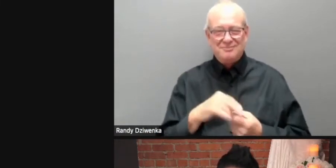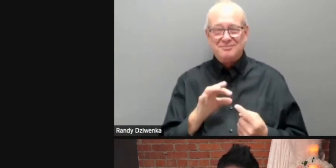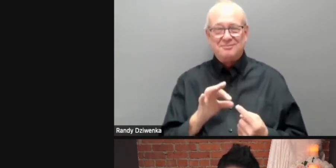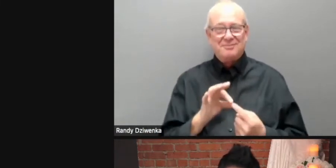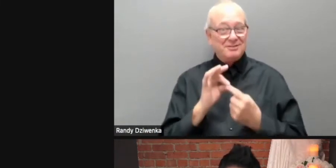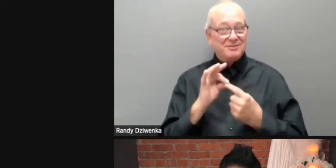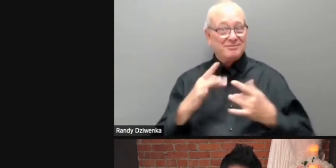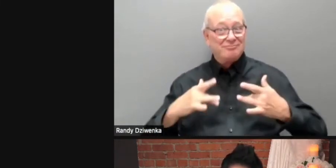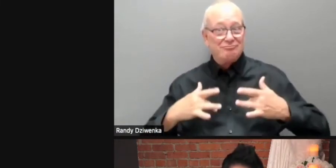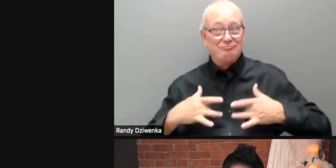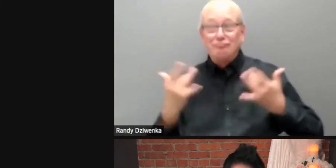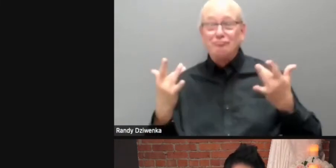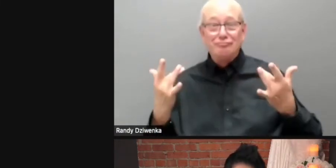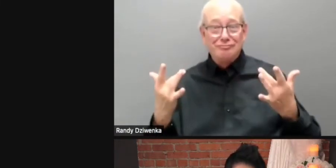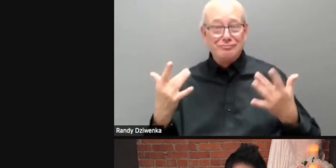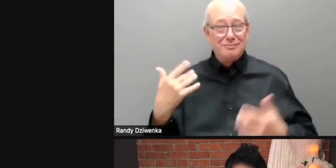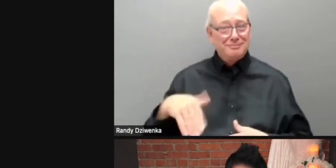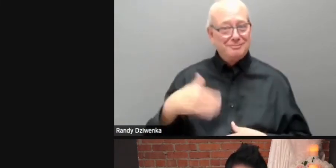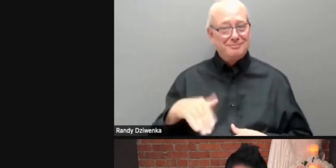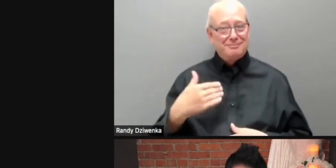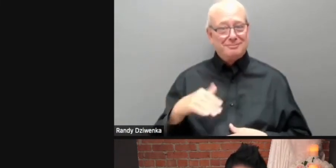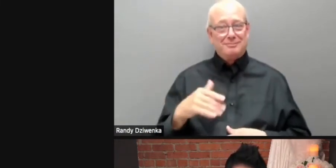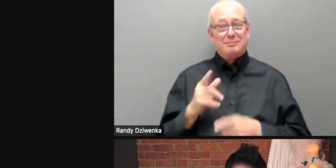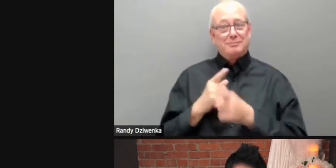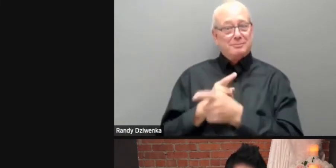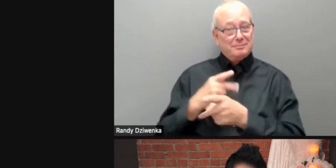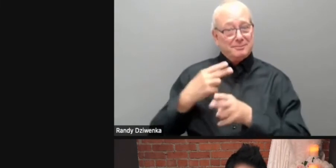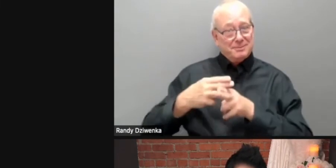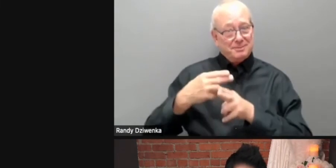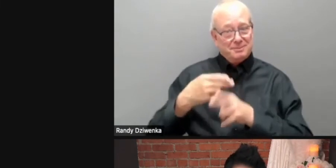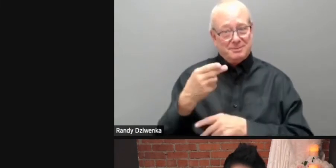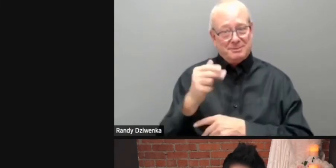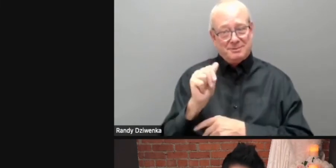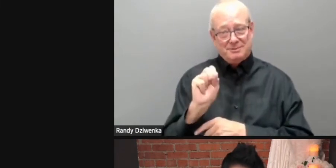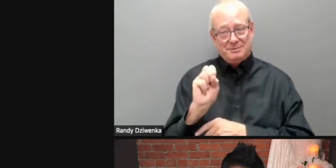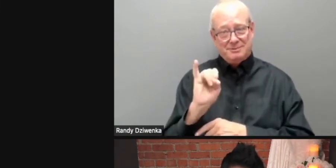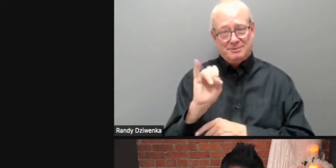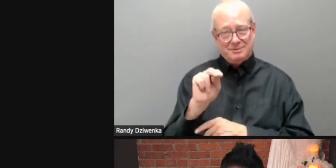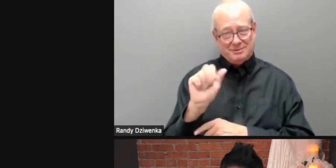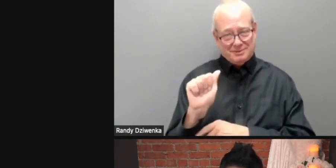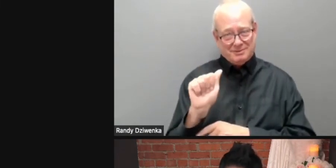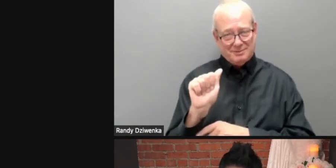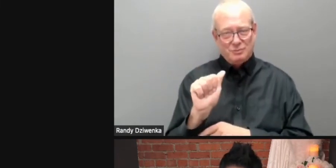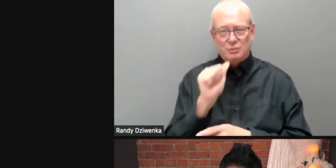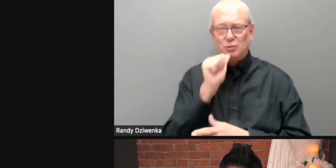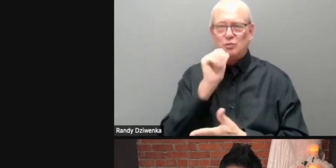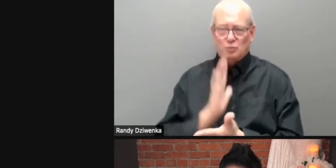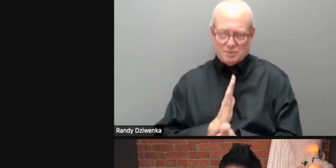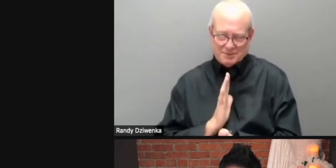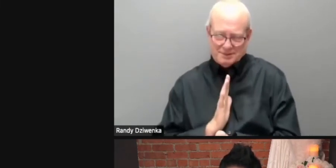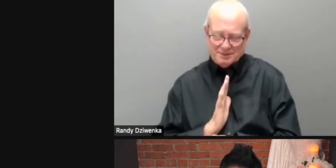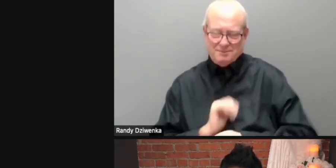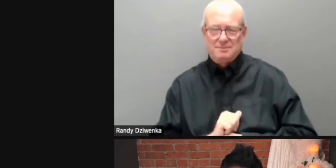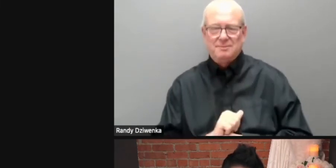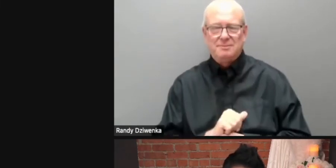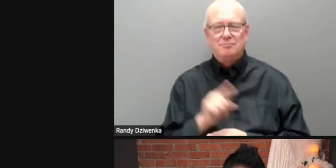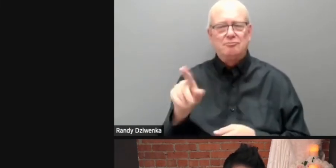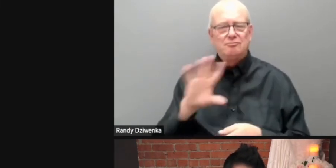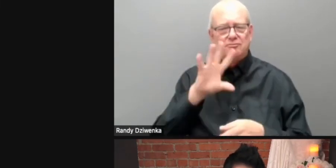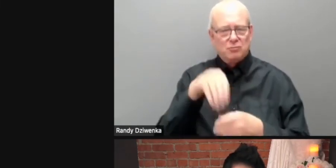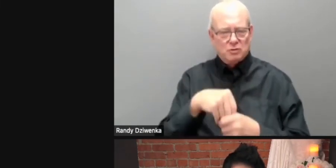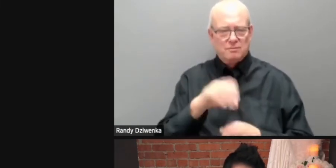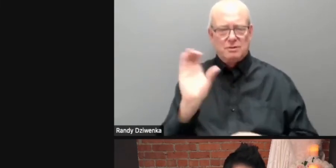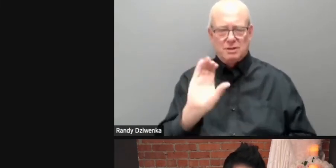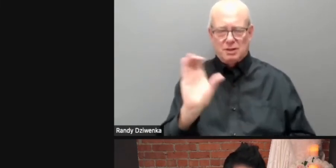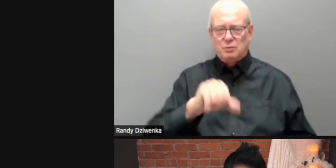is Hasina Juma, and I use she, her pronouns, and I'm a proud member of Calgary Pride. And I have the honor of being